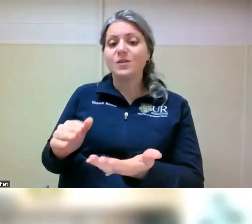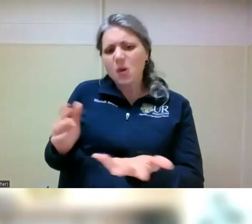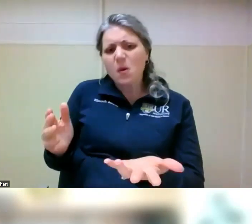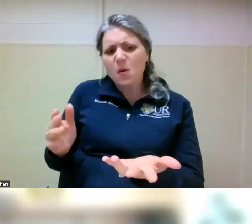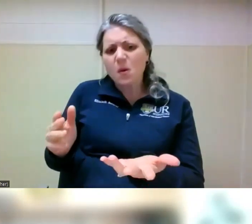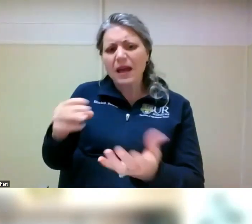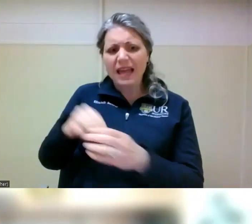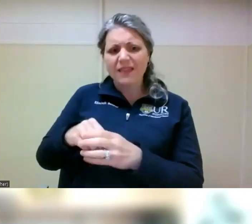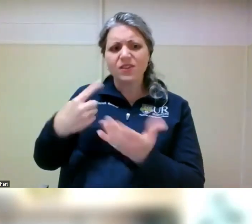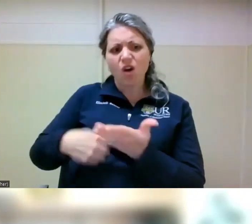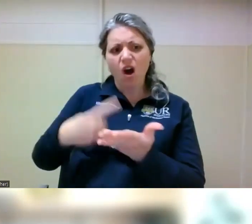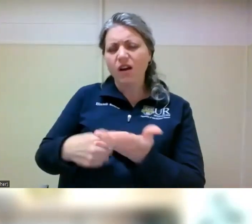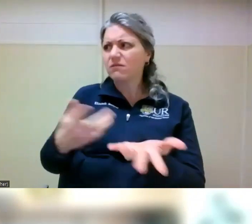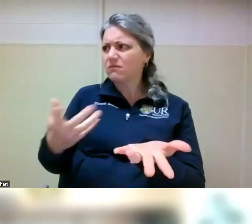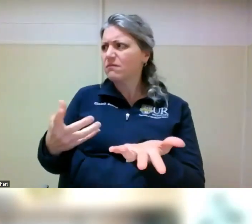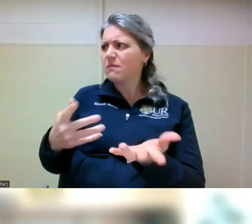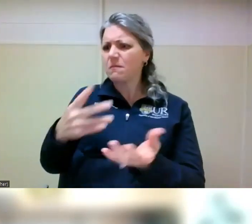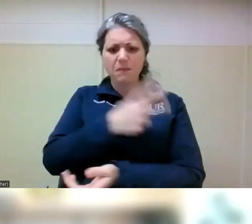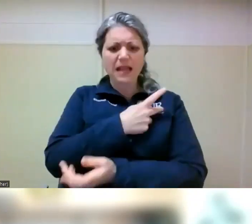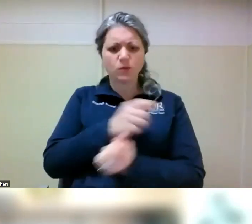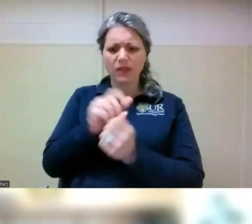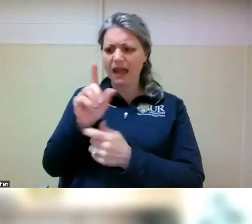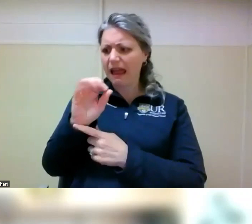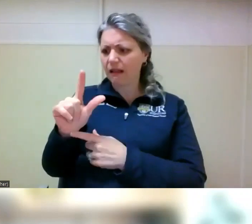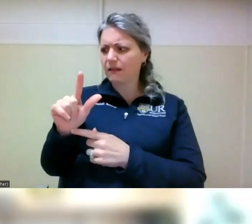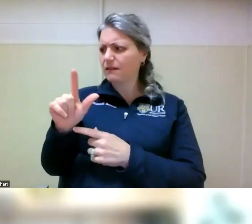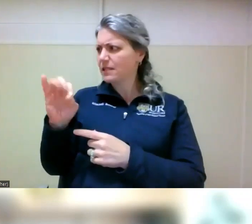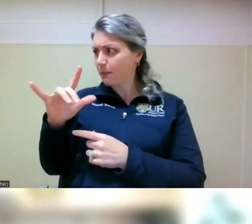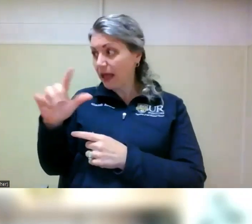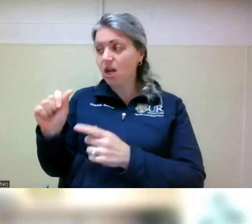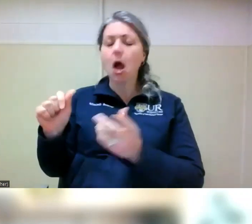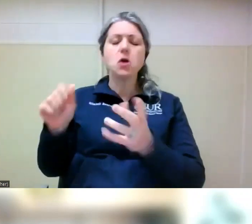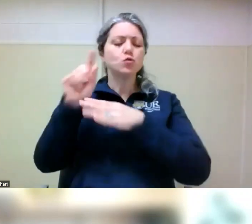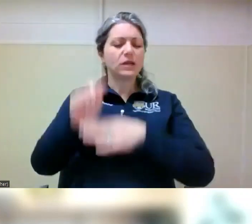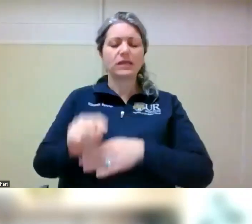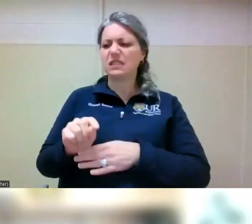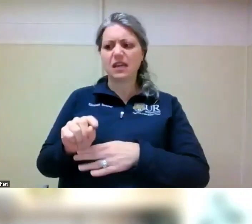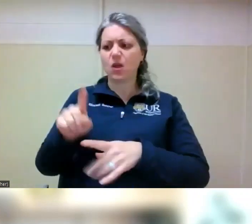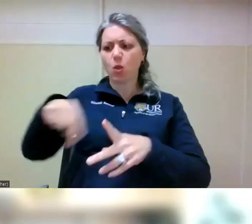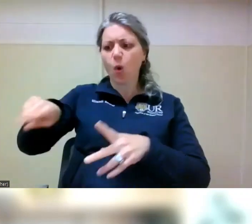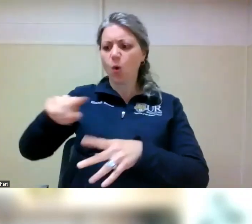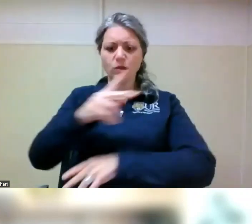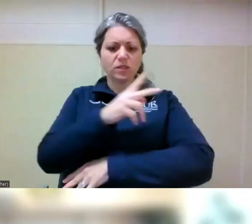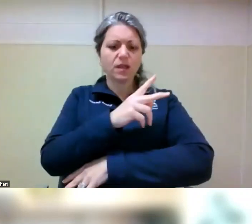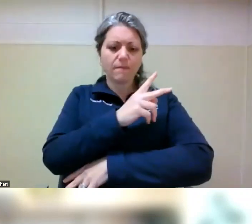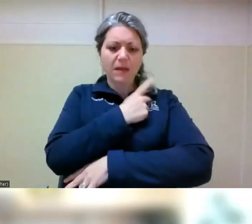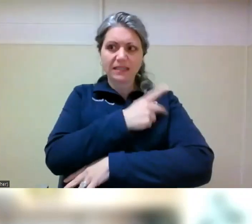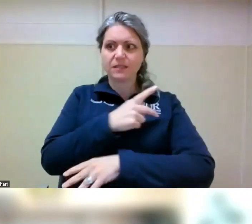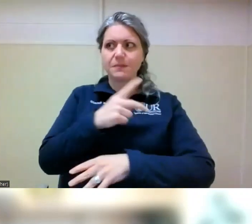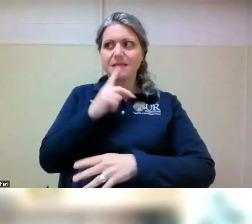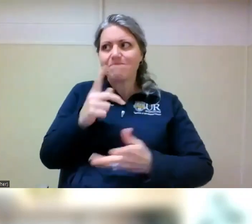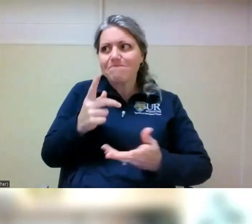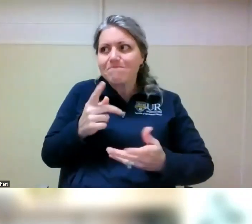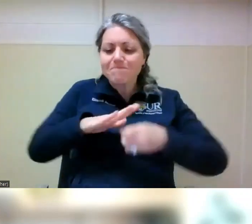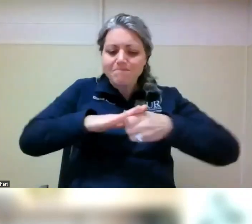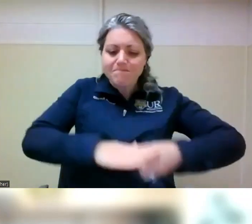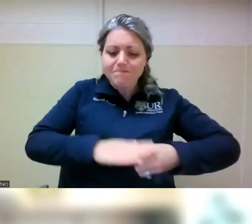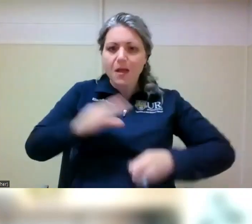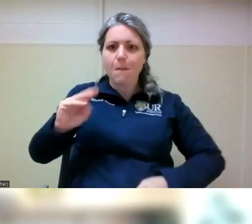talk, patients who have anal dysplasia has traditionally been very kind of marginalized groups, like